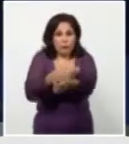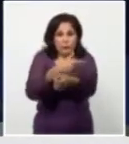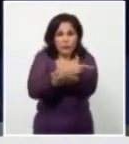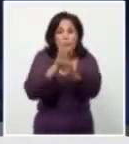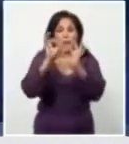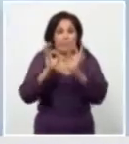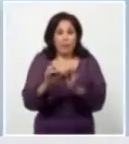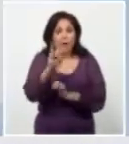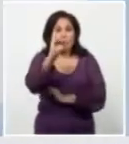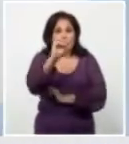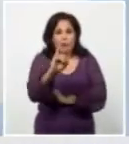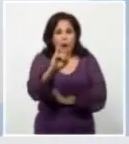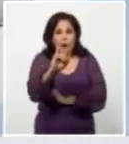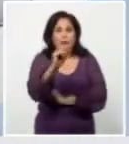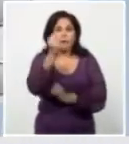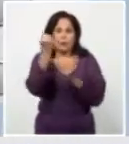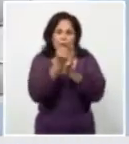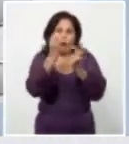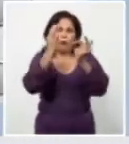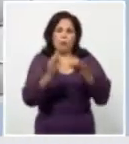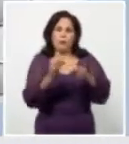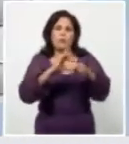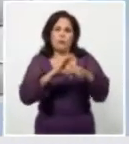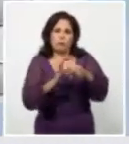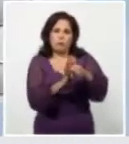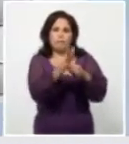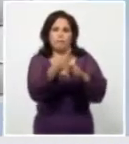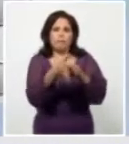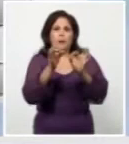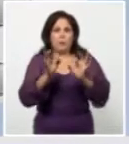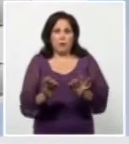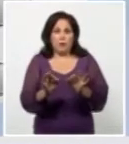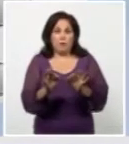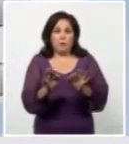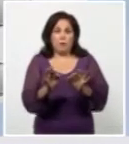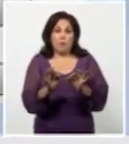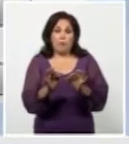2,344 samples, 6 tested positive for